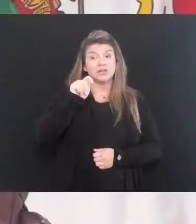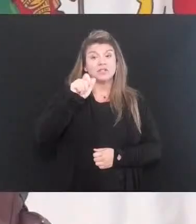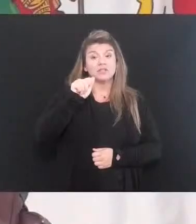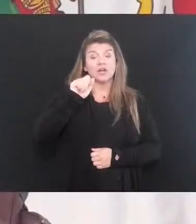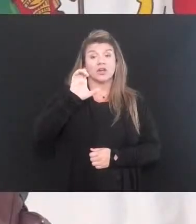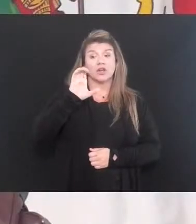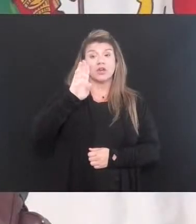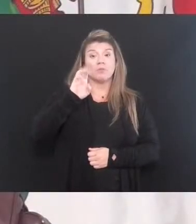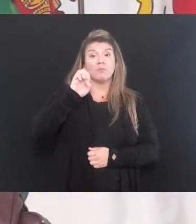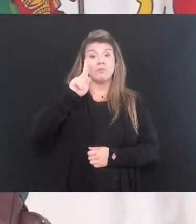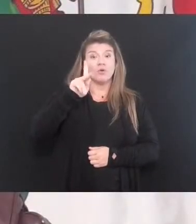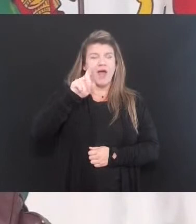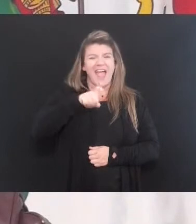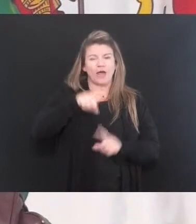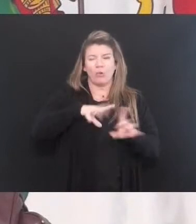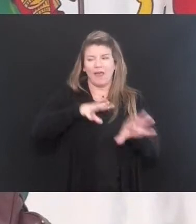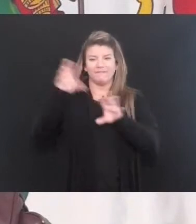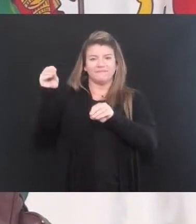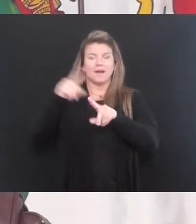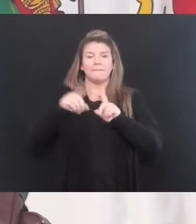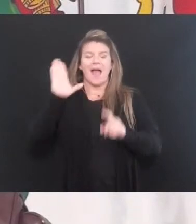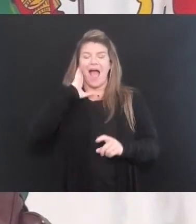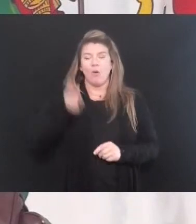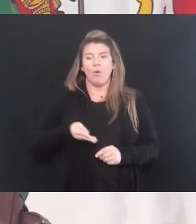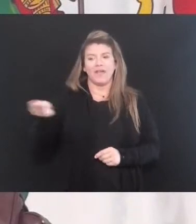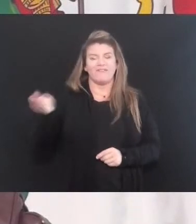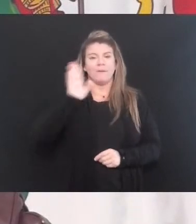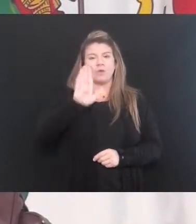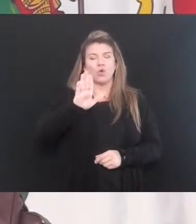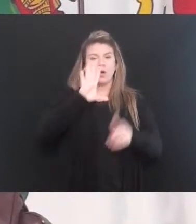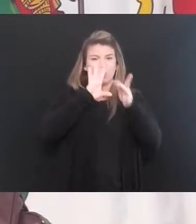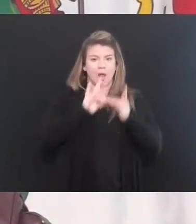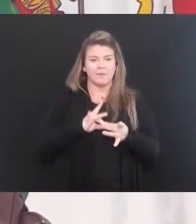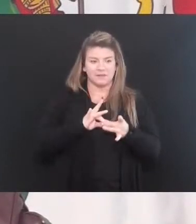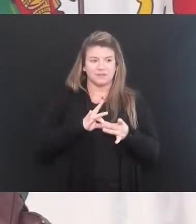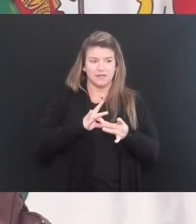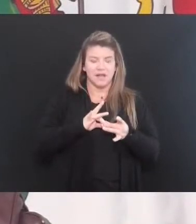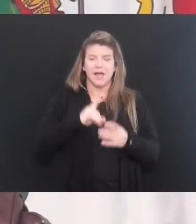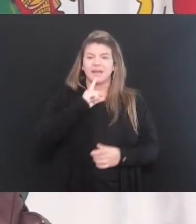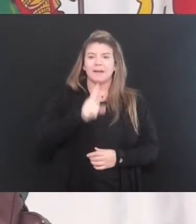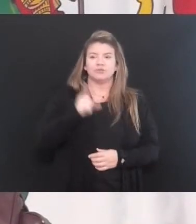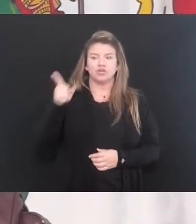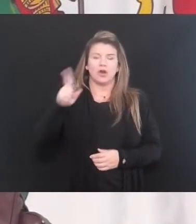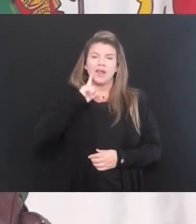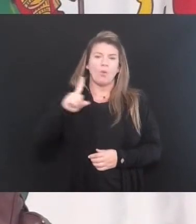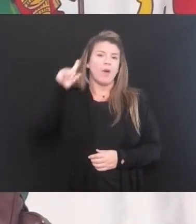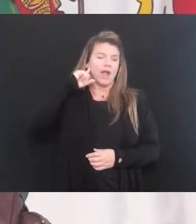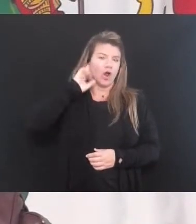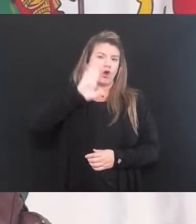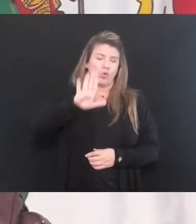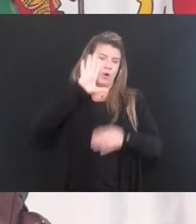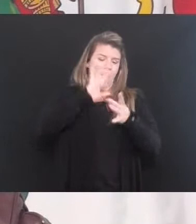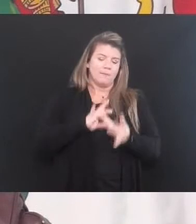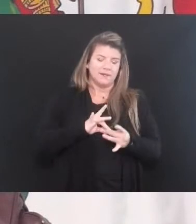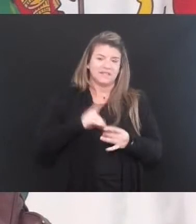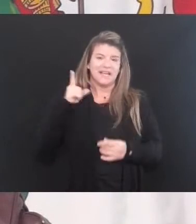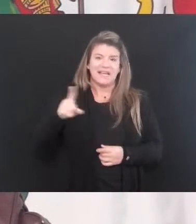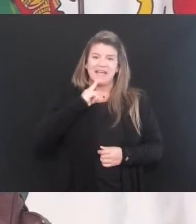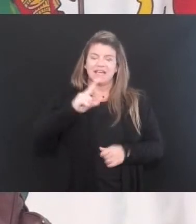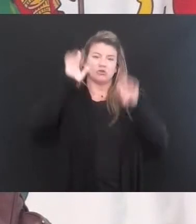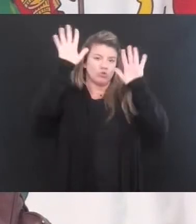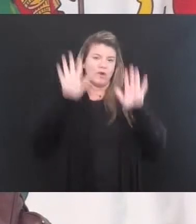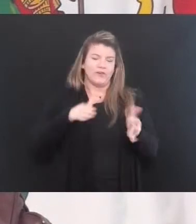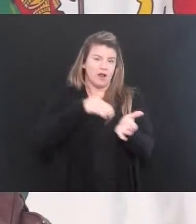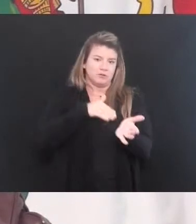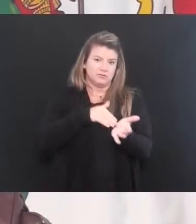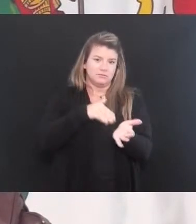Takuba had to leave and everything, but I'll pass on your comments to him, and I'm sure he'll hear those. And he is a terrific doctor,